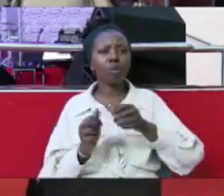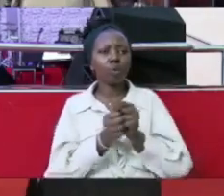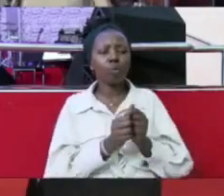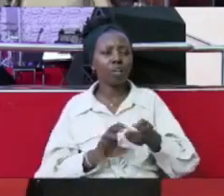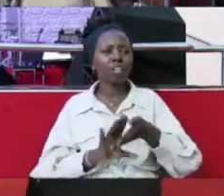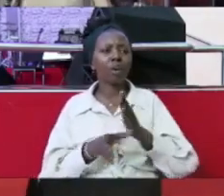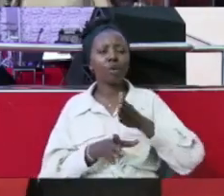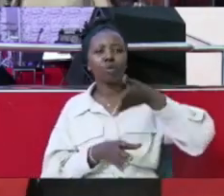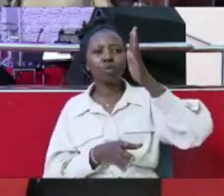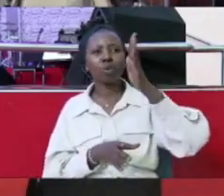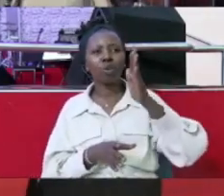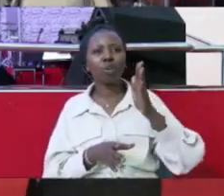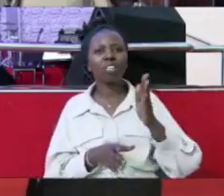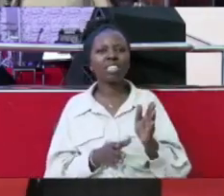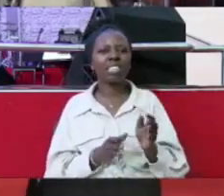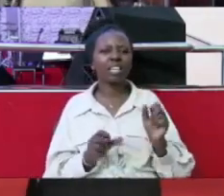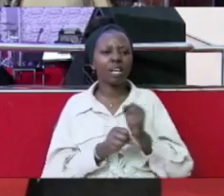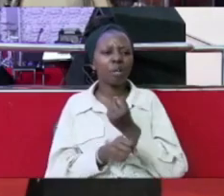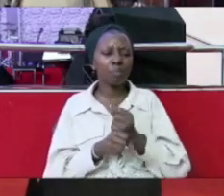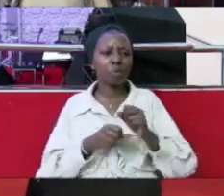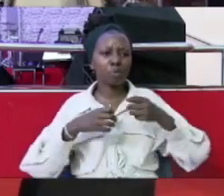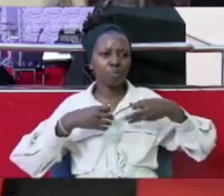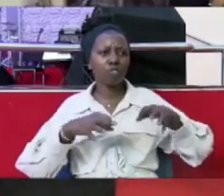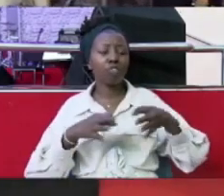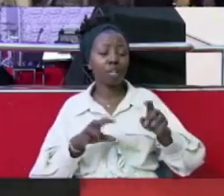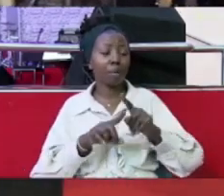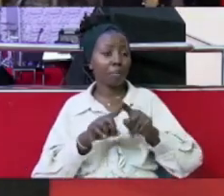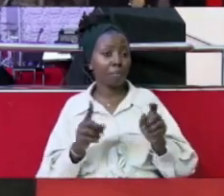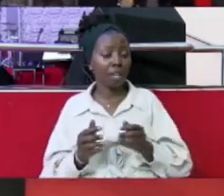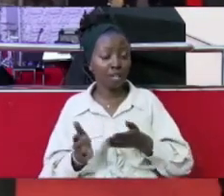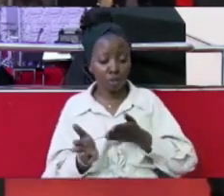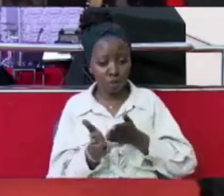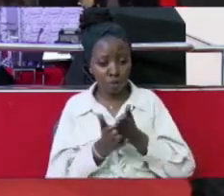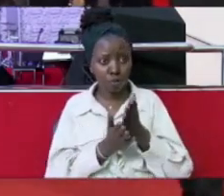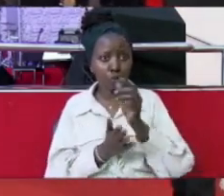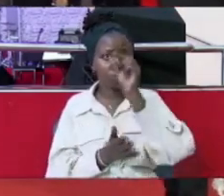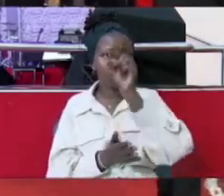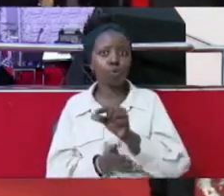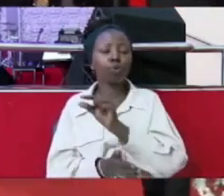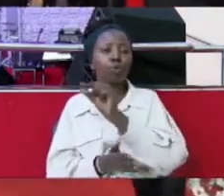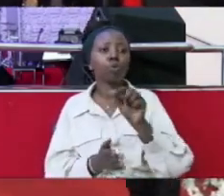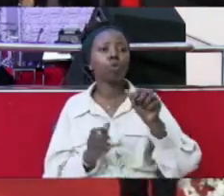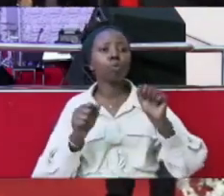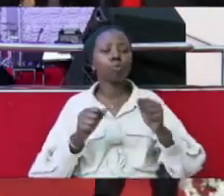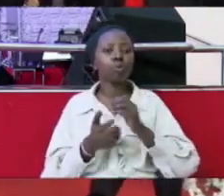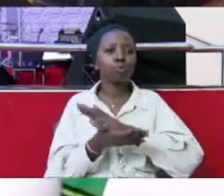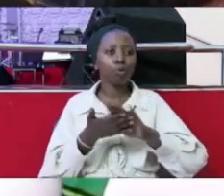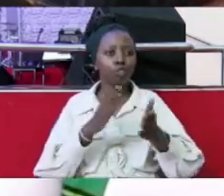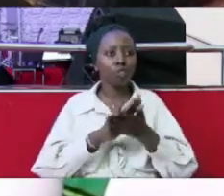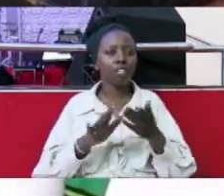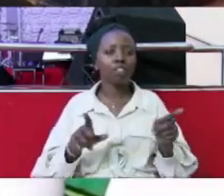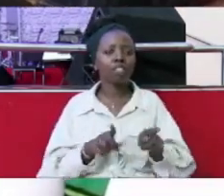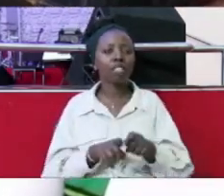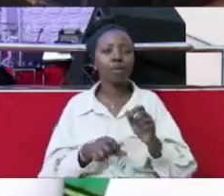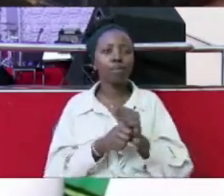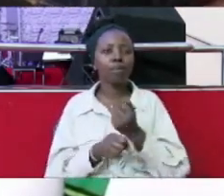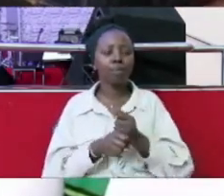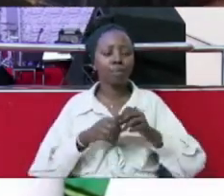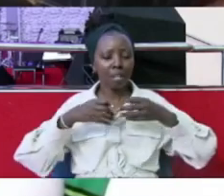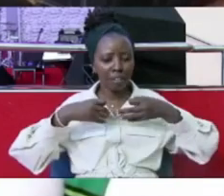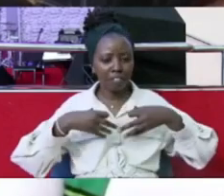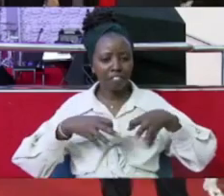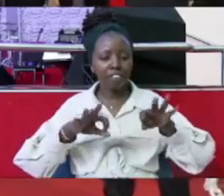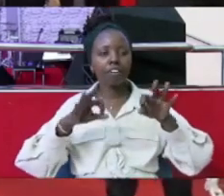Wewe mwenyewe huwezi kusamehe na kuachilia. But through the cross you can forgive and release. Ila kupitia msalaba